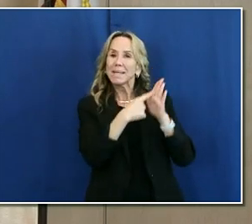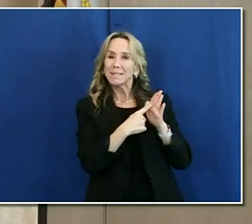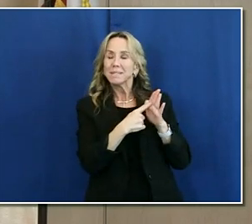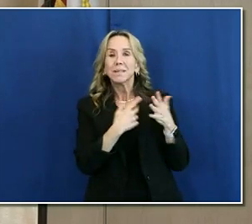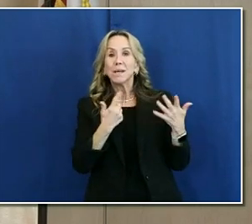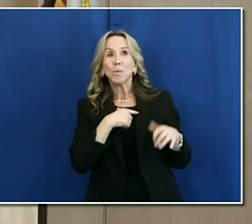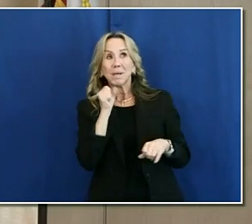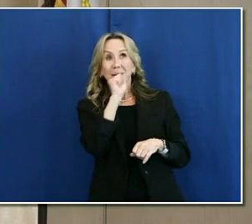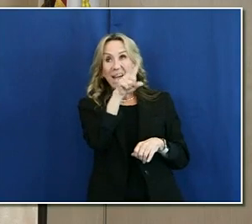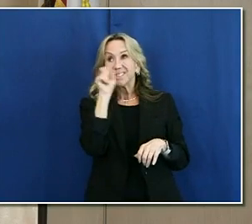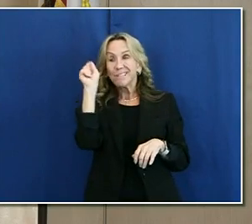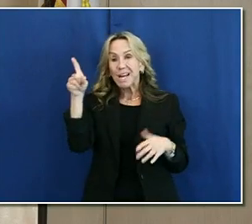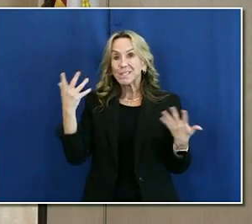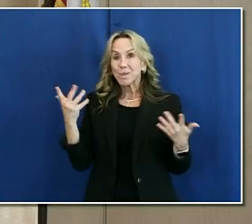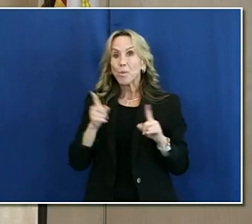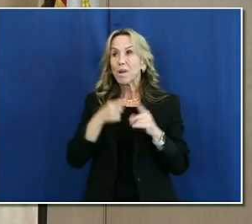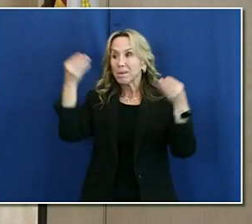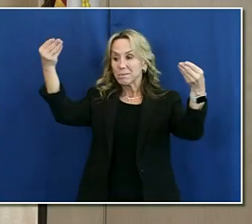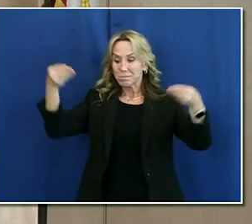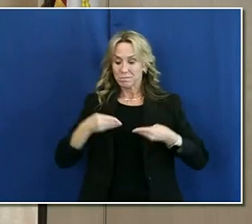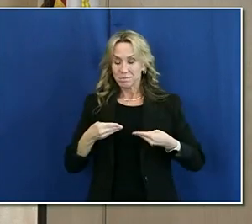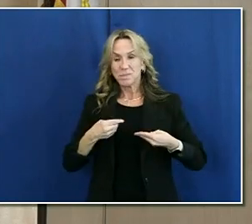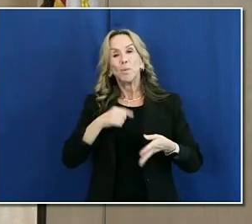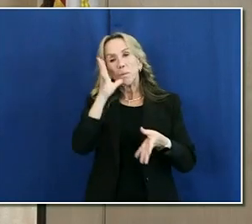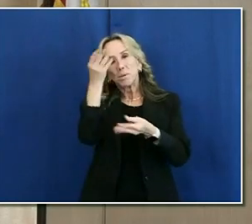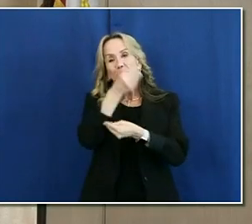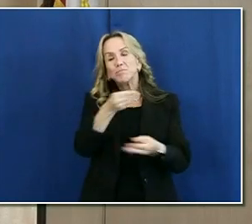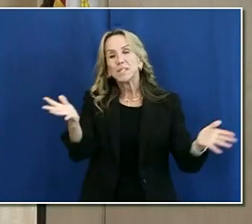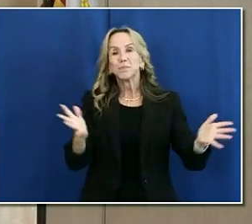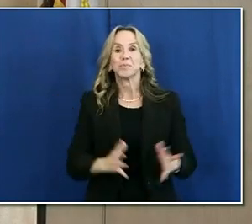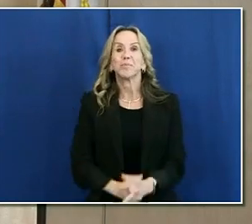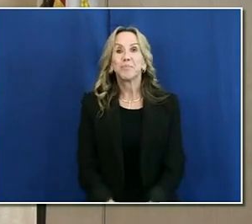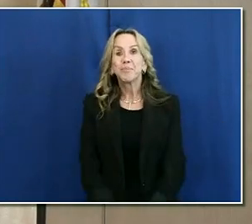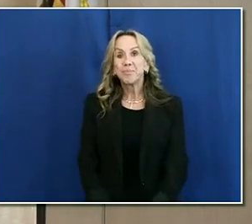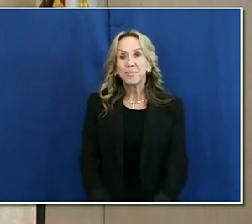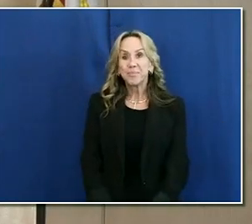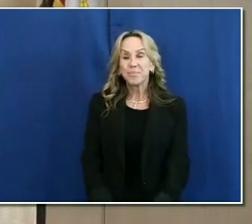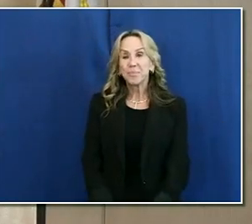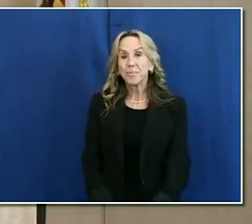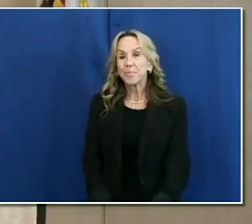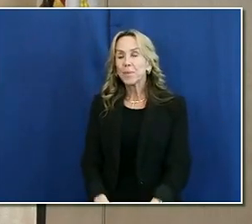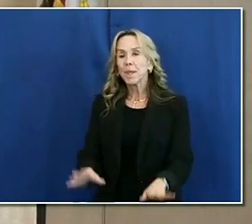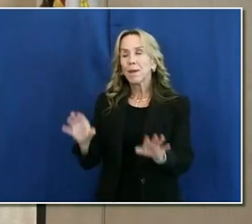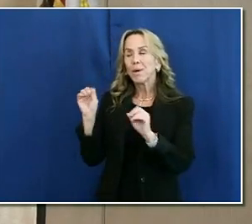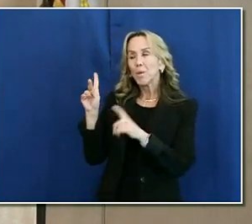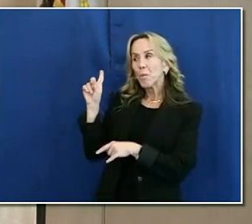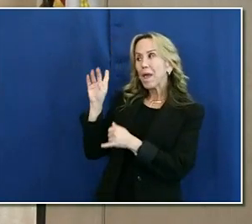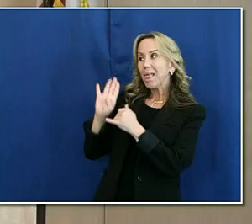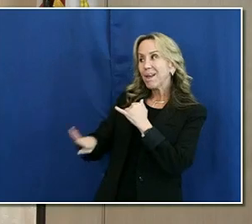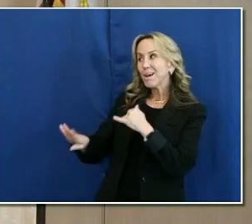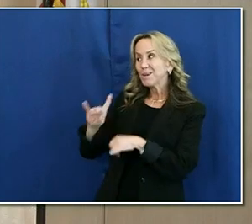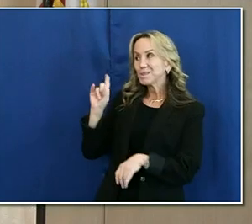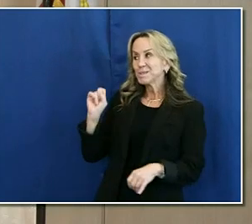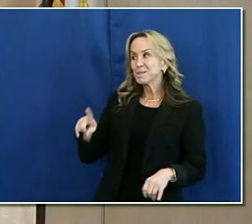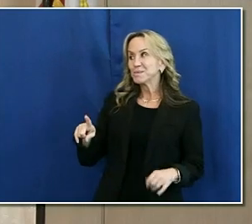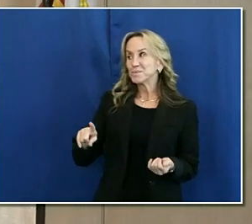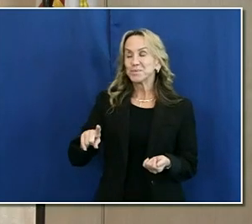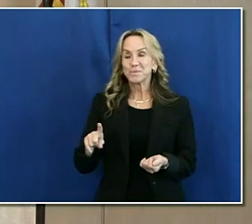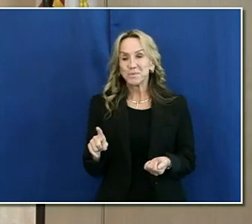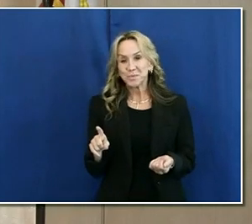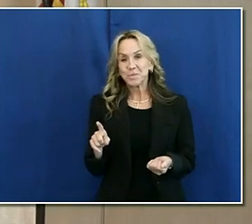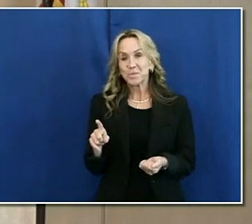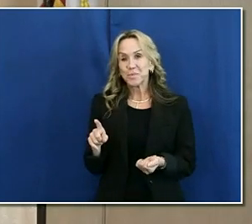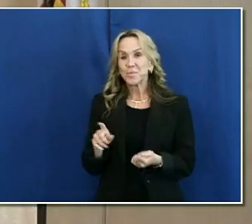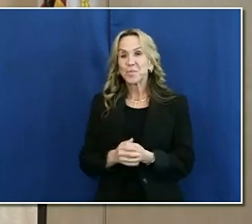sent this question out to, we will certainly let you know. Thank you. And one last question about that.